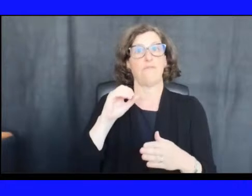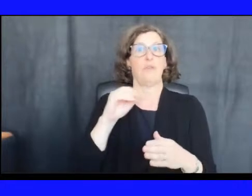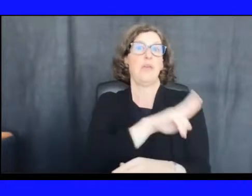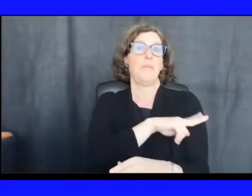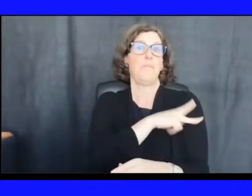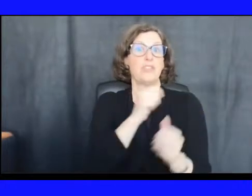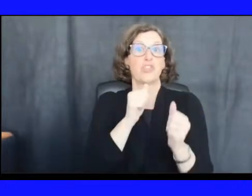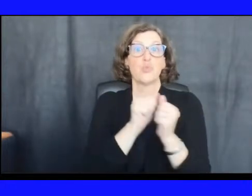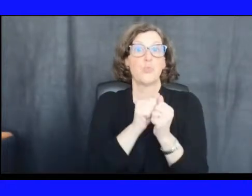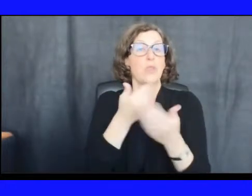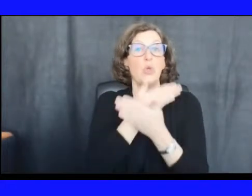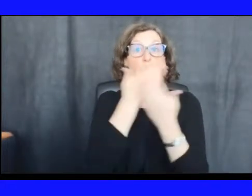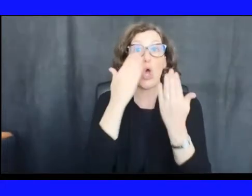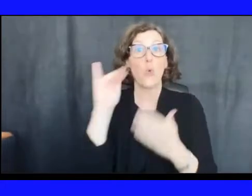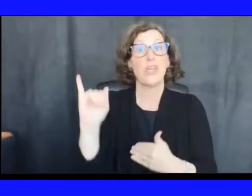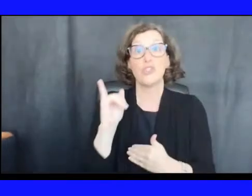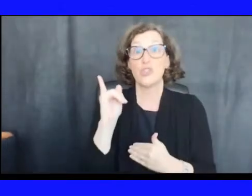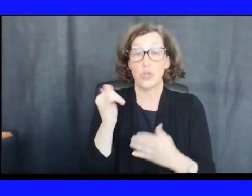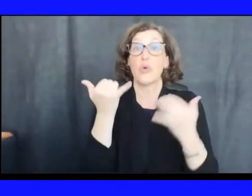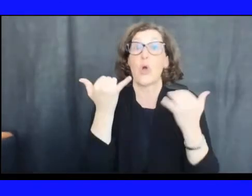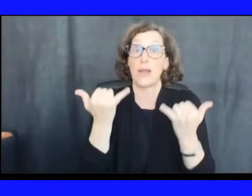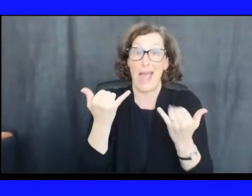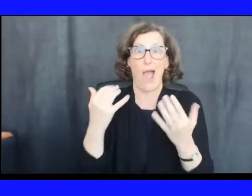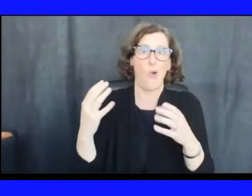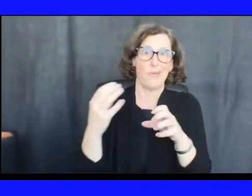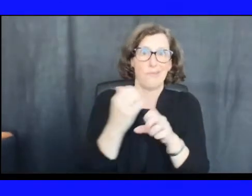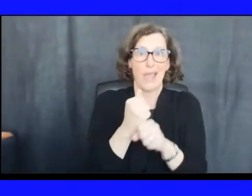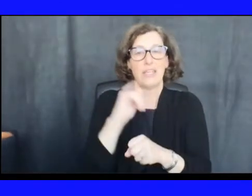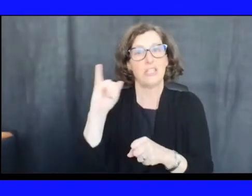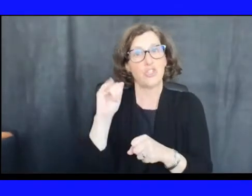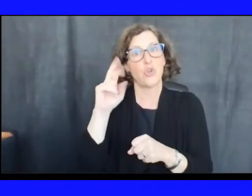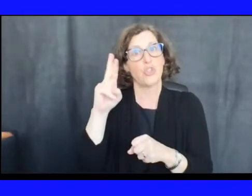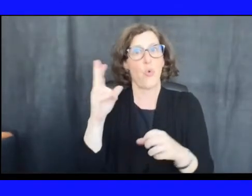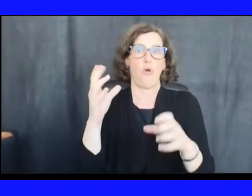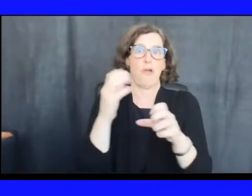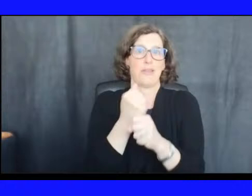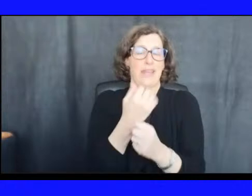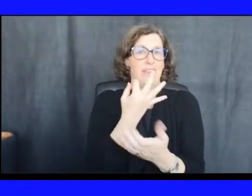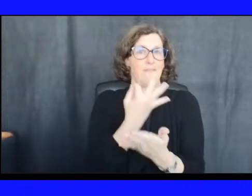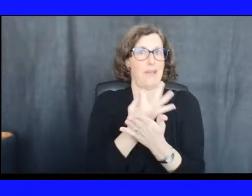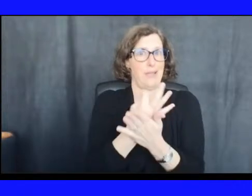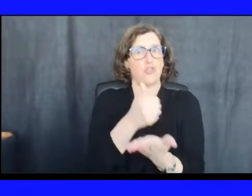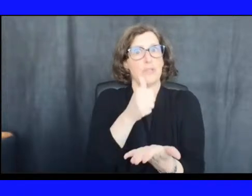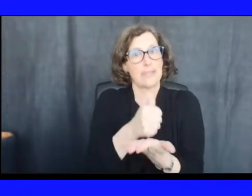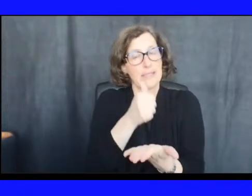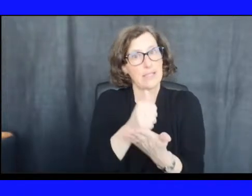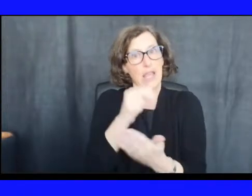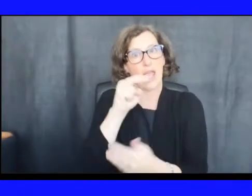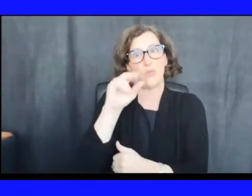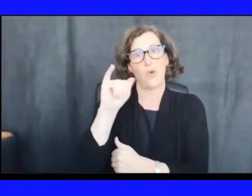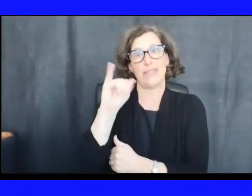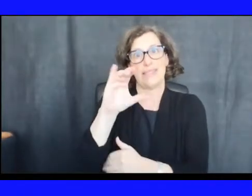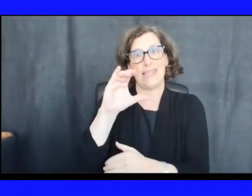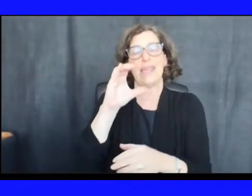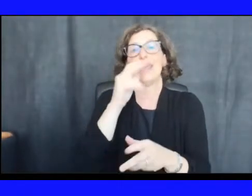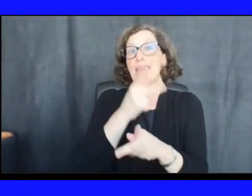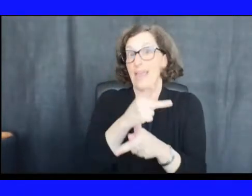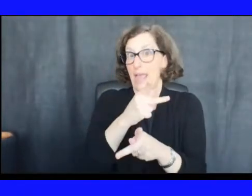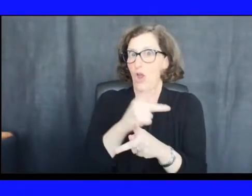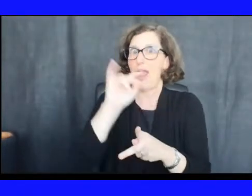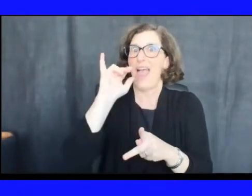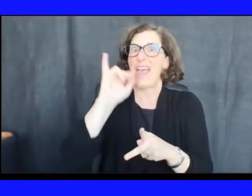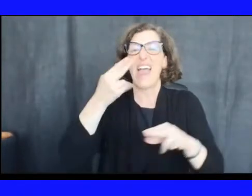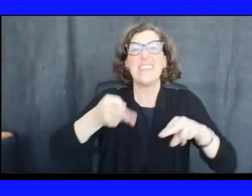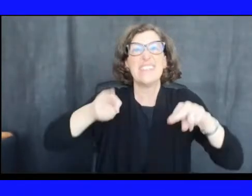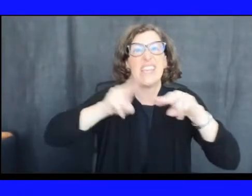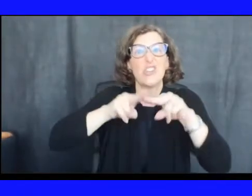it as we see if we can sustain this 90%, but a great accomplishment helping more New Yorkers get access to coverage